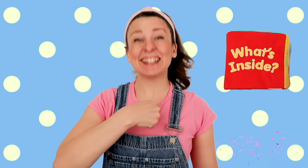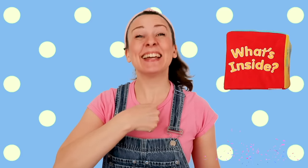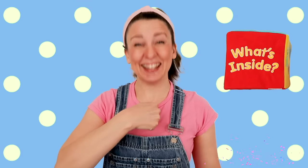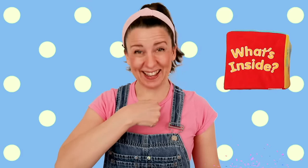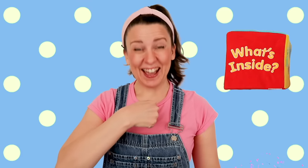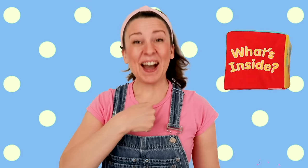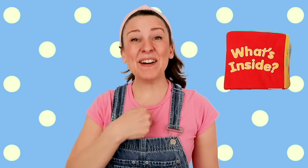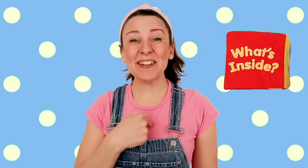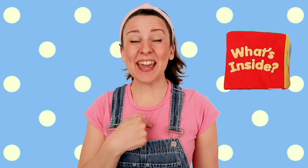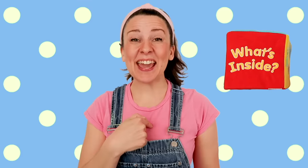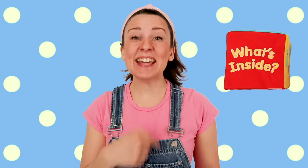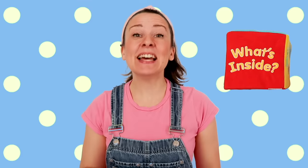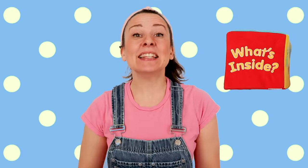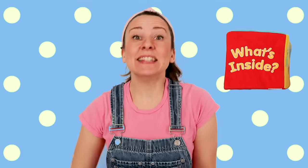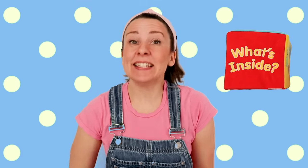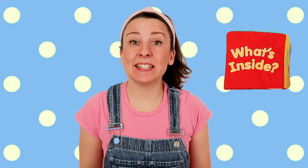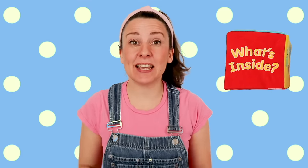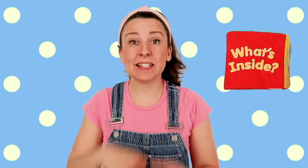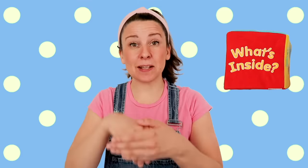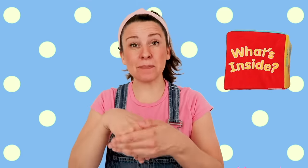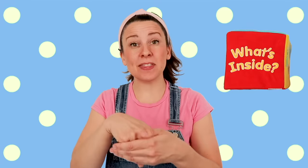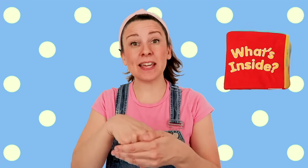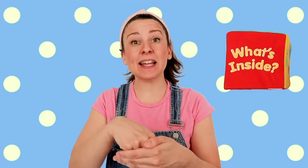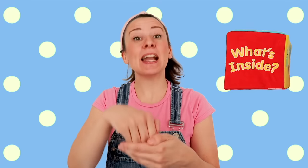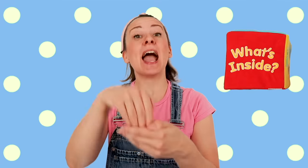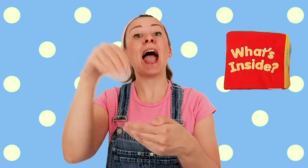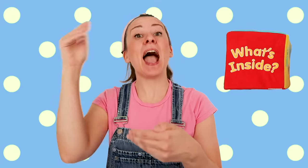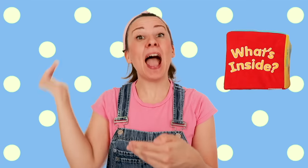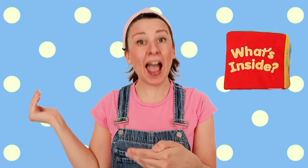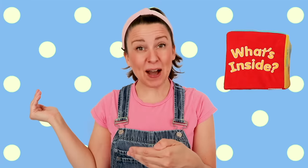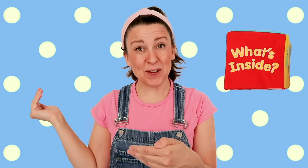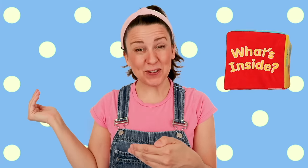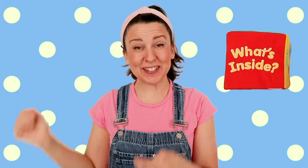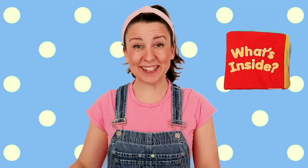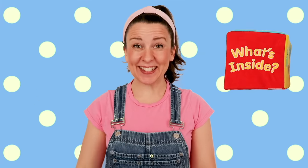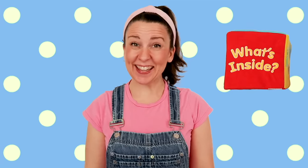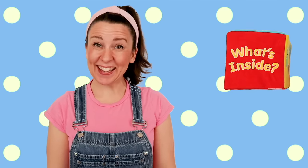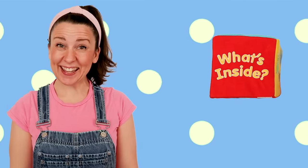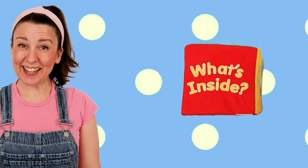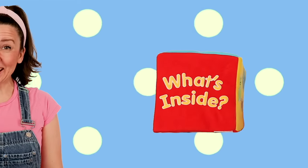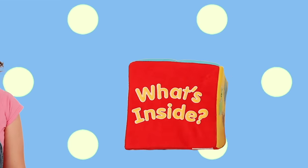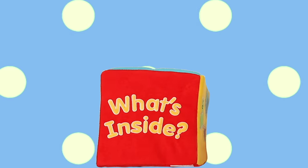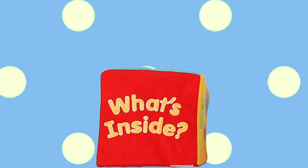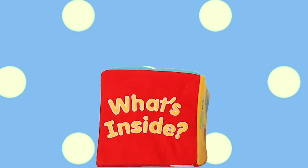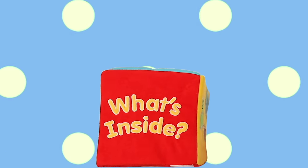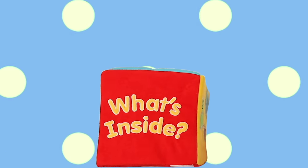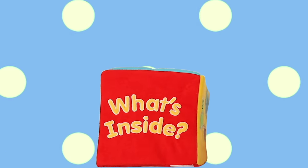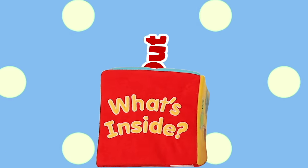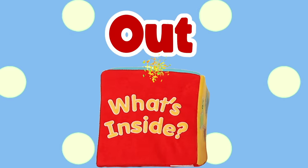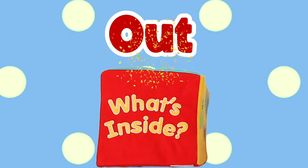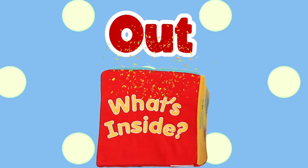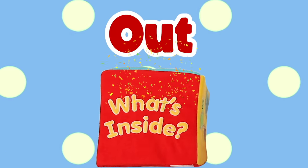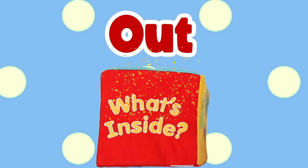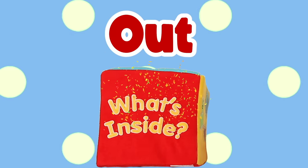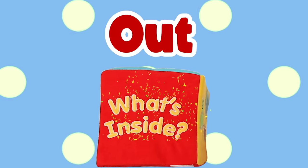Yes? Okay, let's take something out.